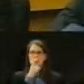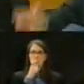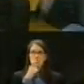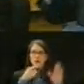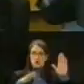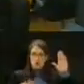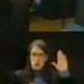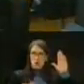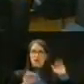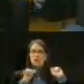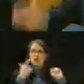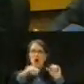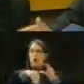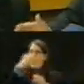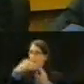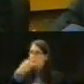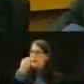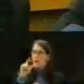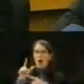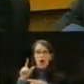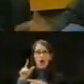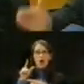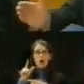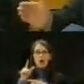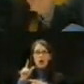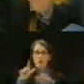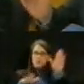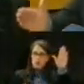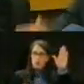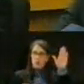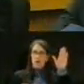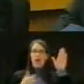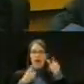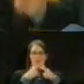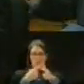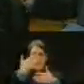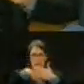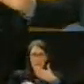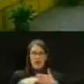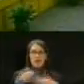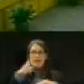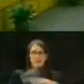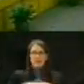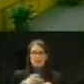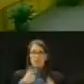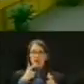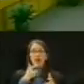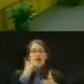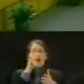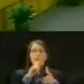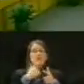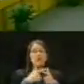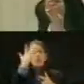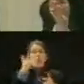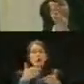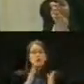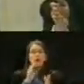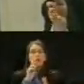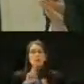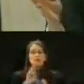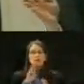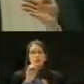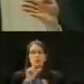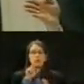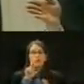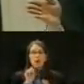their seat immediately. All right, then how come we let Mr. Bolus in, but we didn't let Mr. Cate in? Mr. Cate didn't go in then, maybe. I don't know.